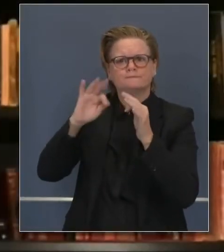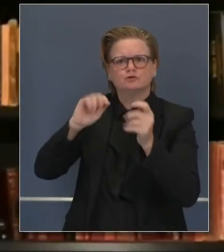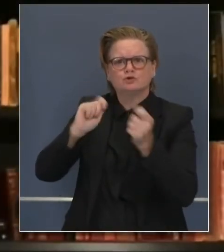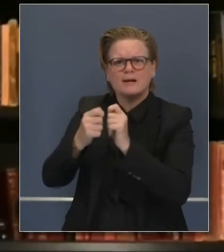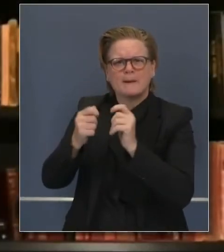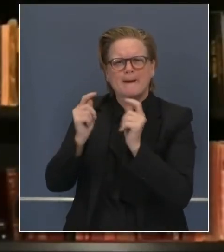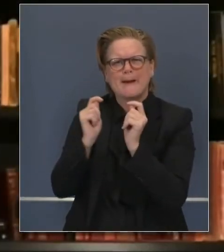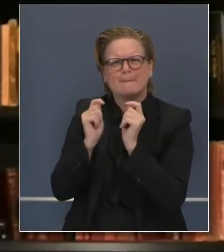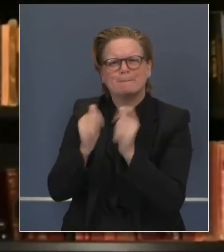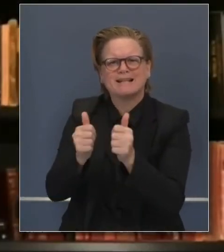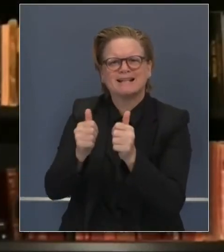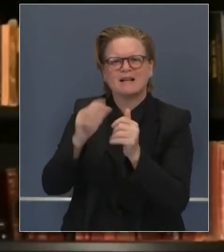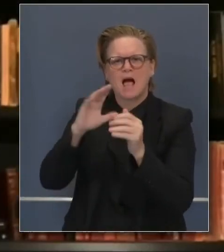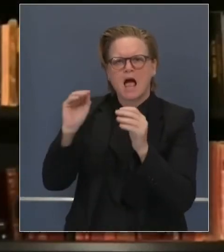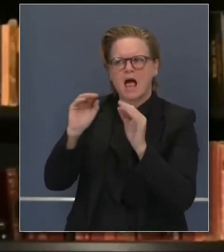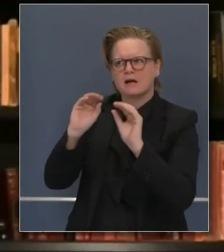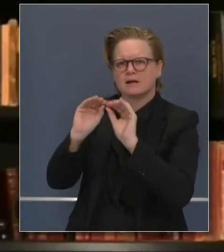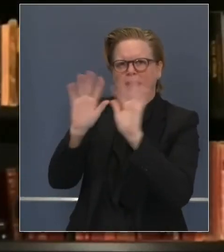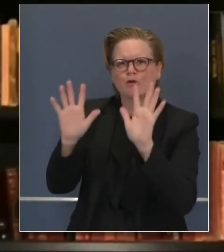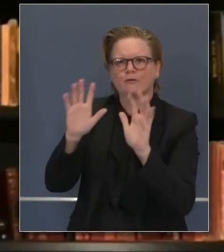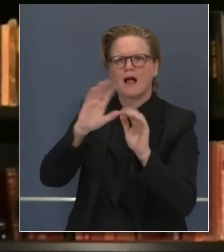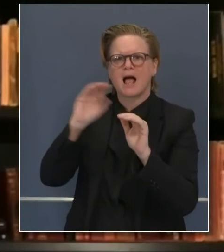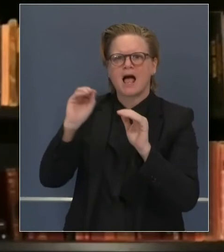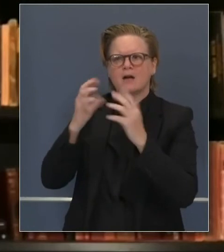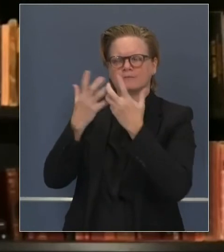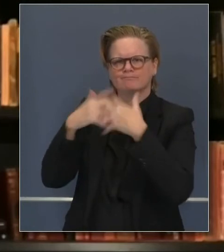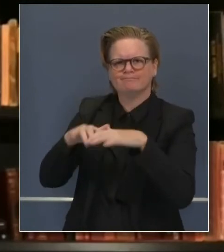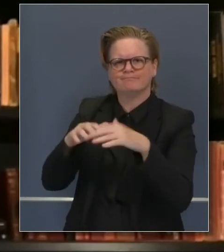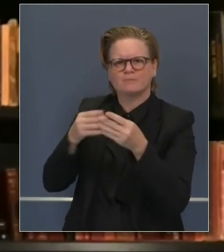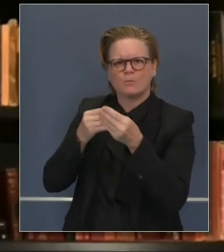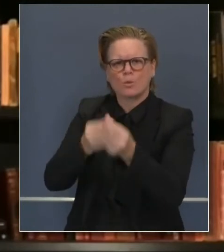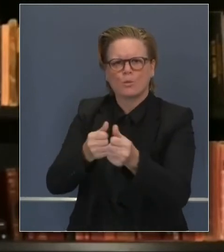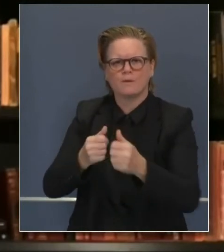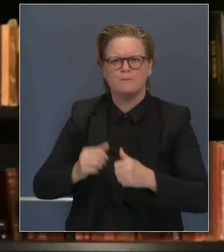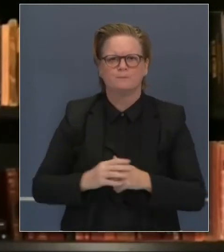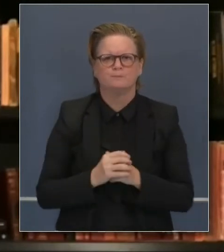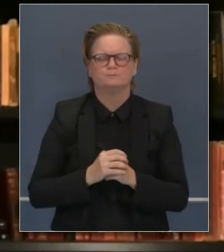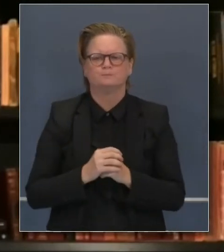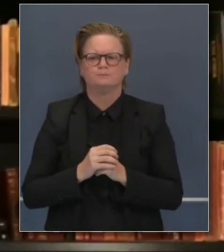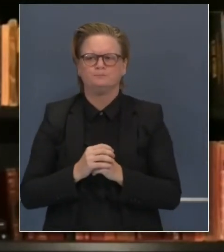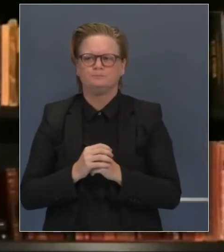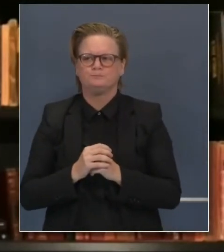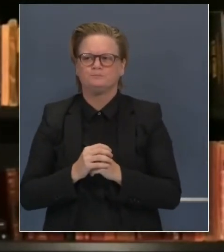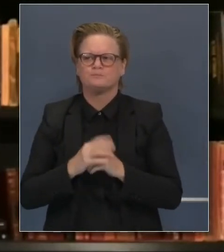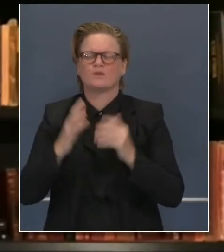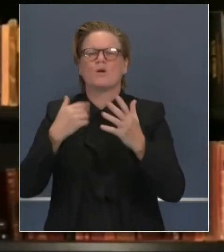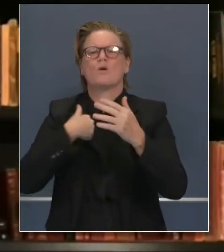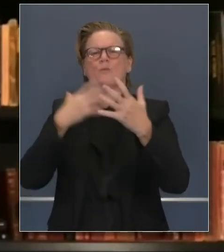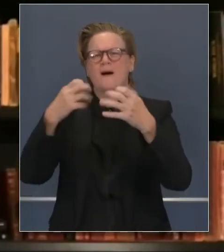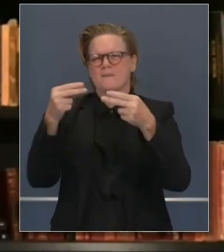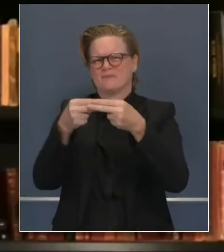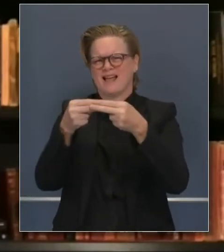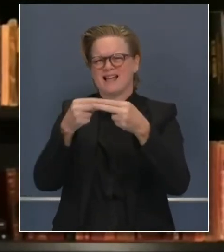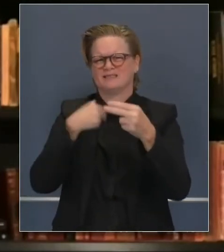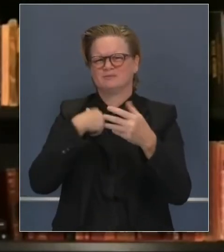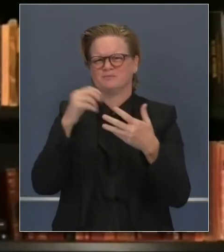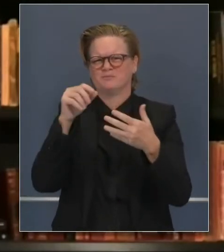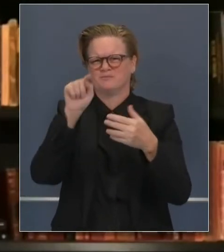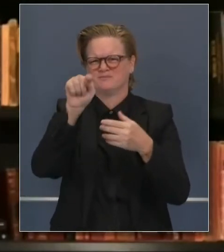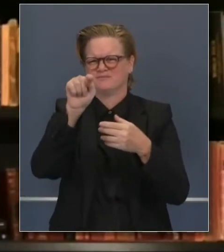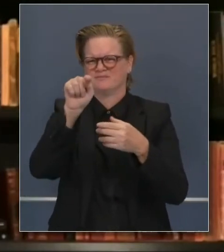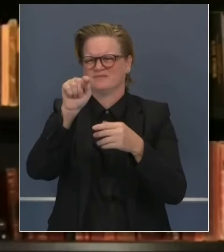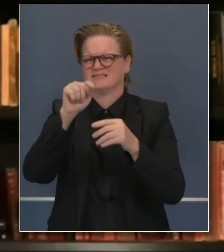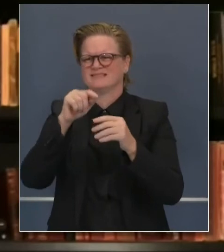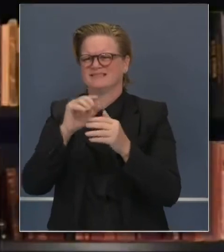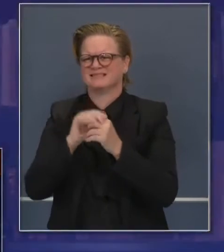saying a reminder, if I could just go back to the slide on the facilities ready to receive patients outside of the healthcare delivery system.